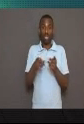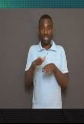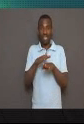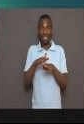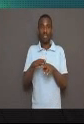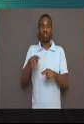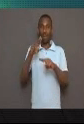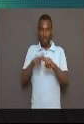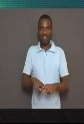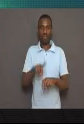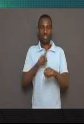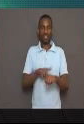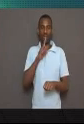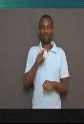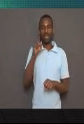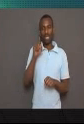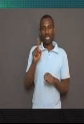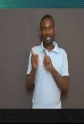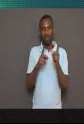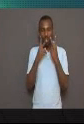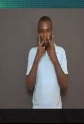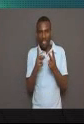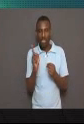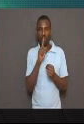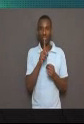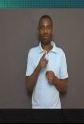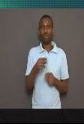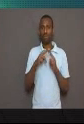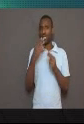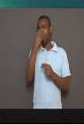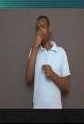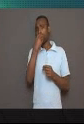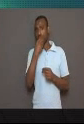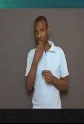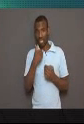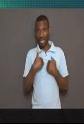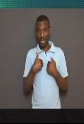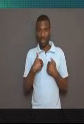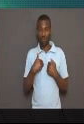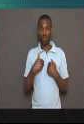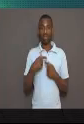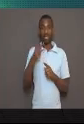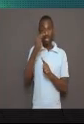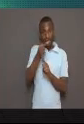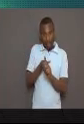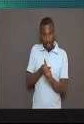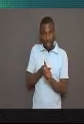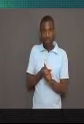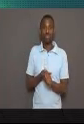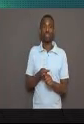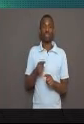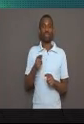This is an indication that warmer temperatures, storm, and rains are